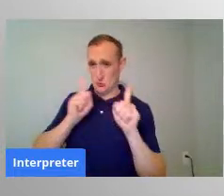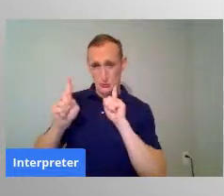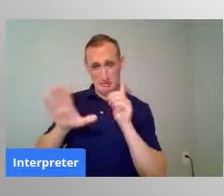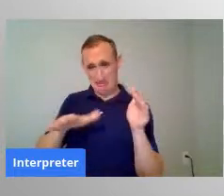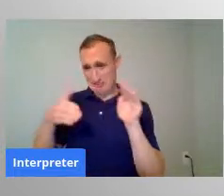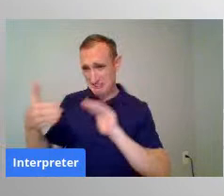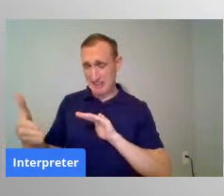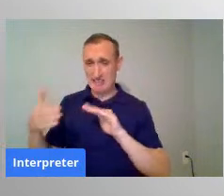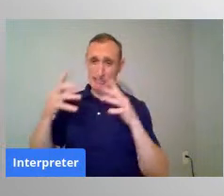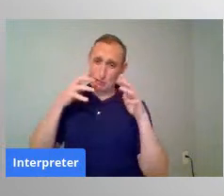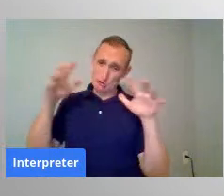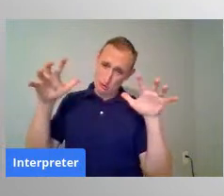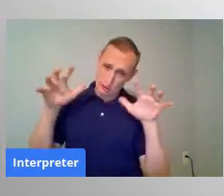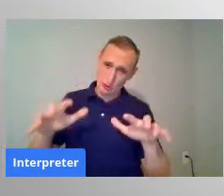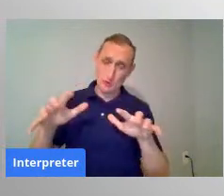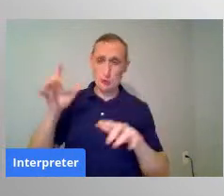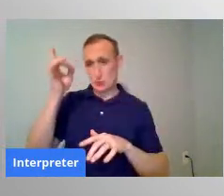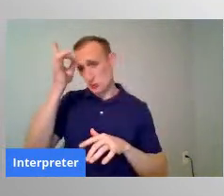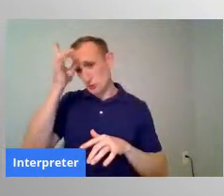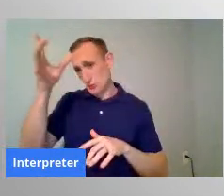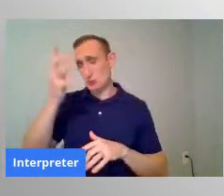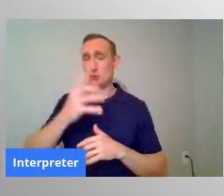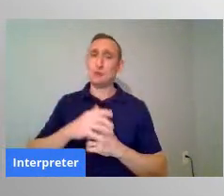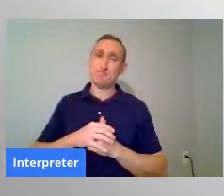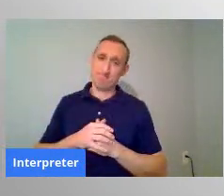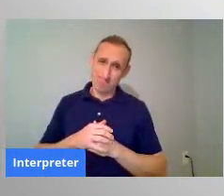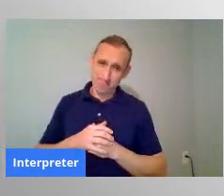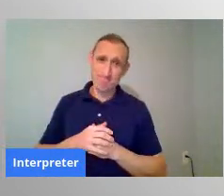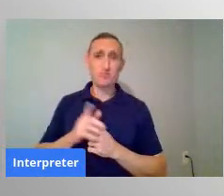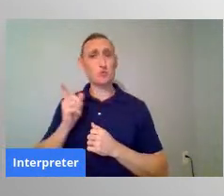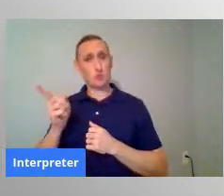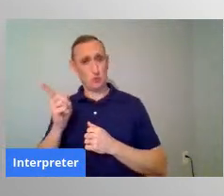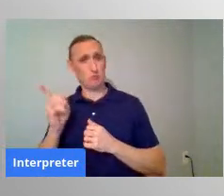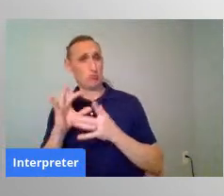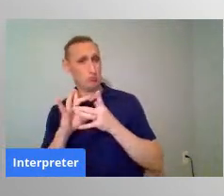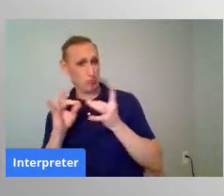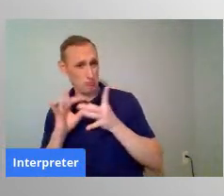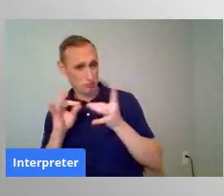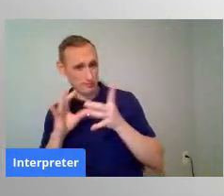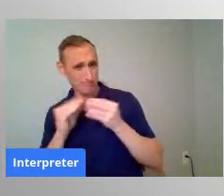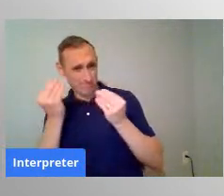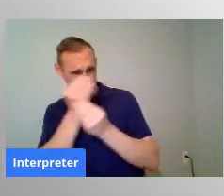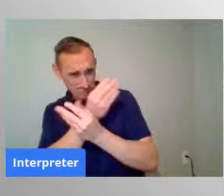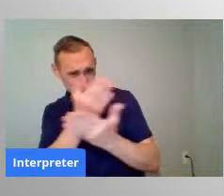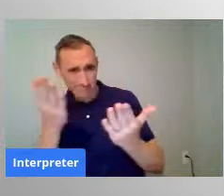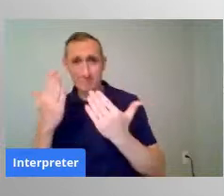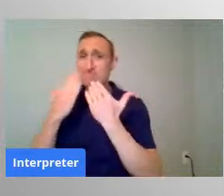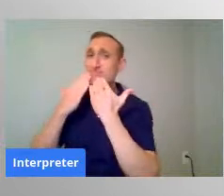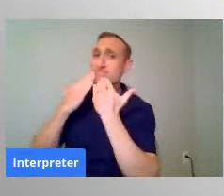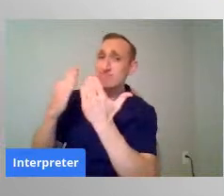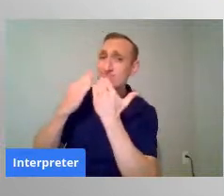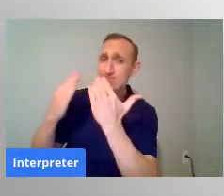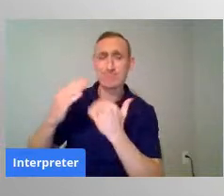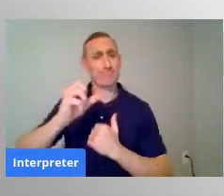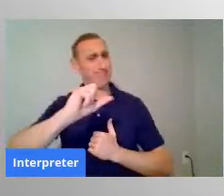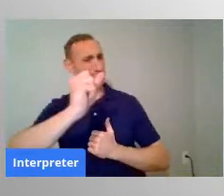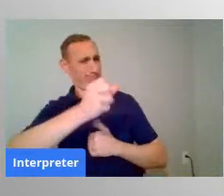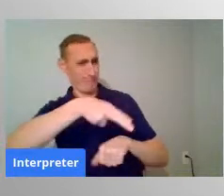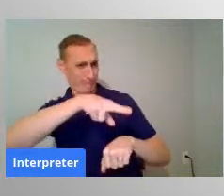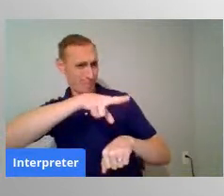that. And so thank you for mentioning that. Yes, ma'am. Thank